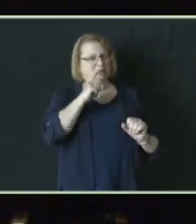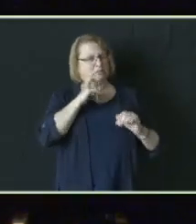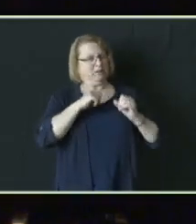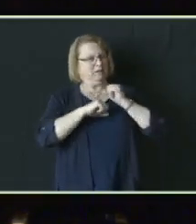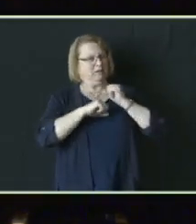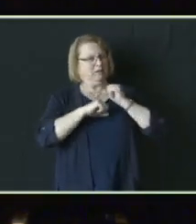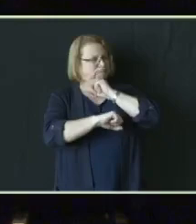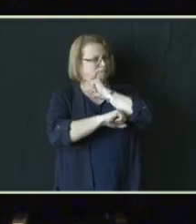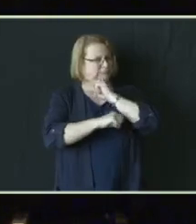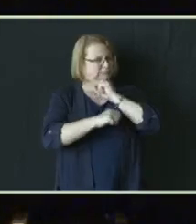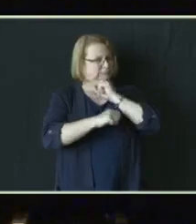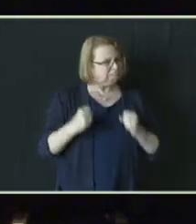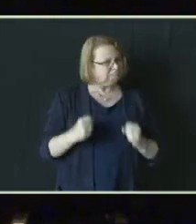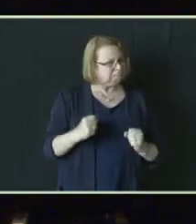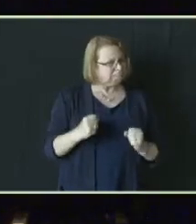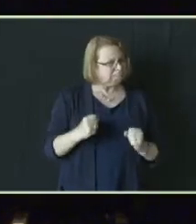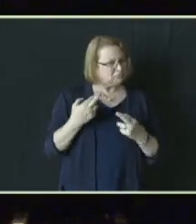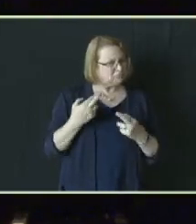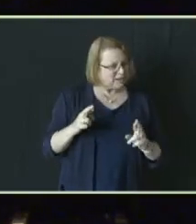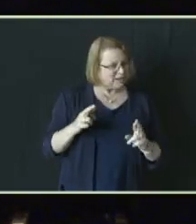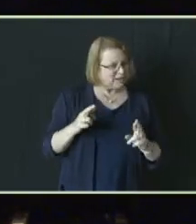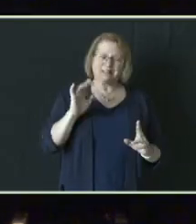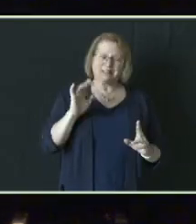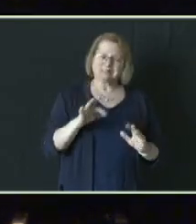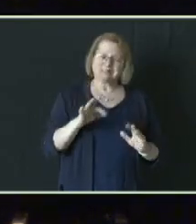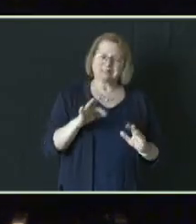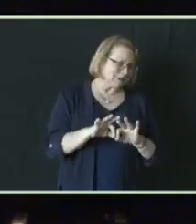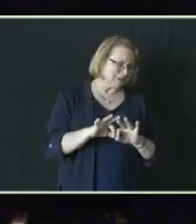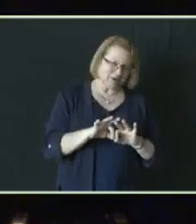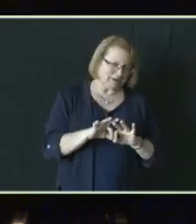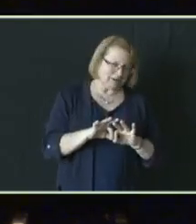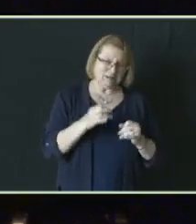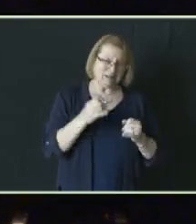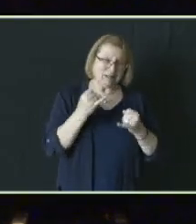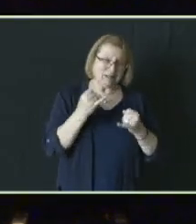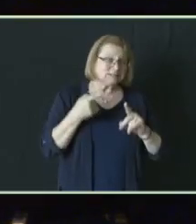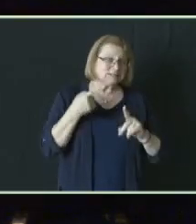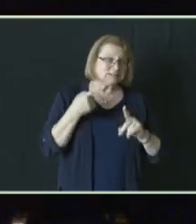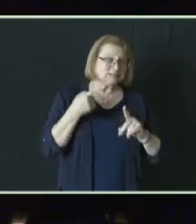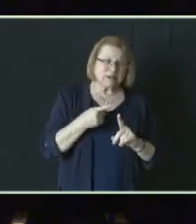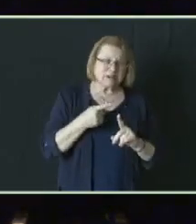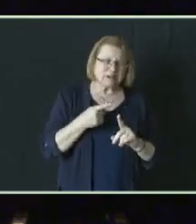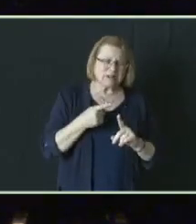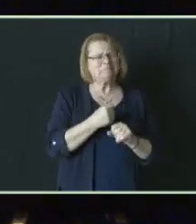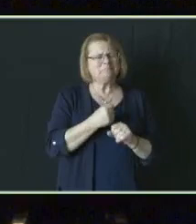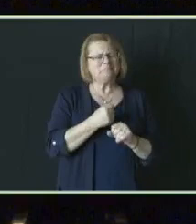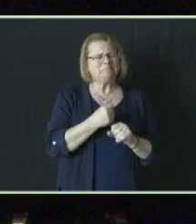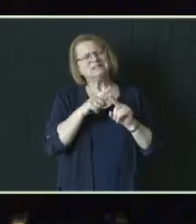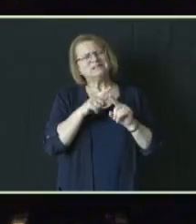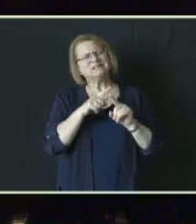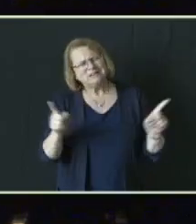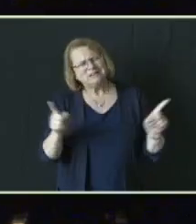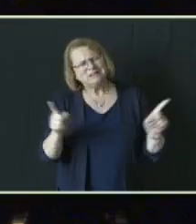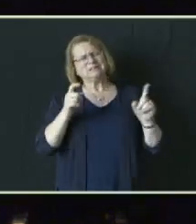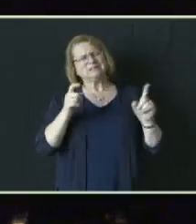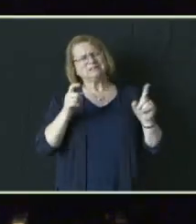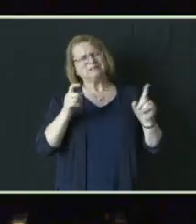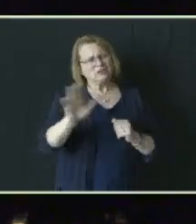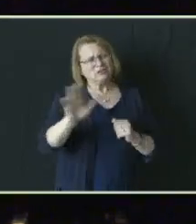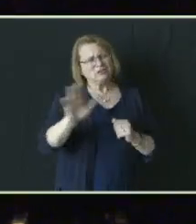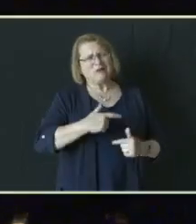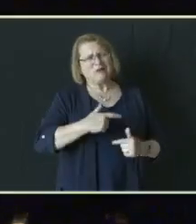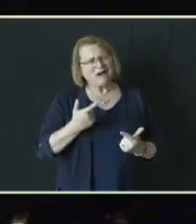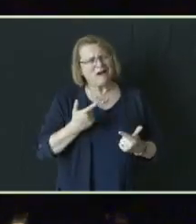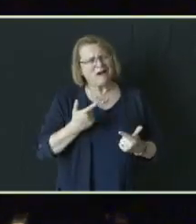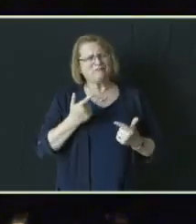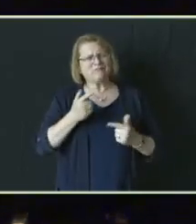paramount. My final point is, make a meaningful and enduring difference with your lives.